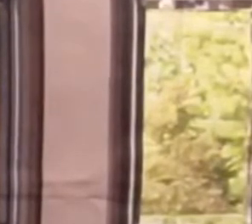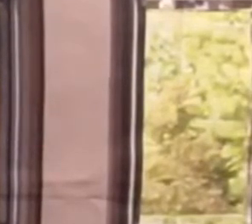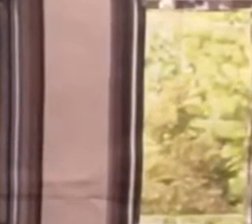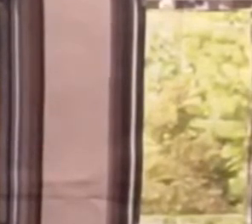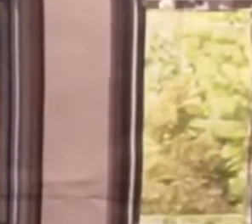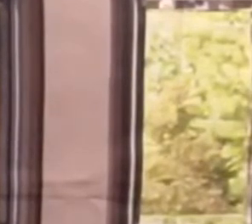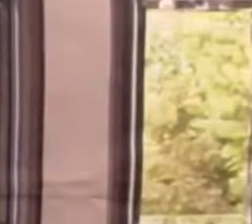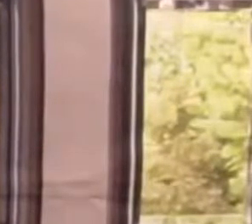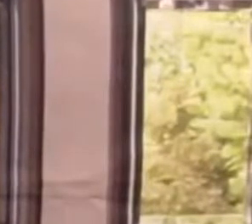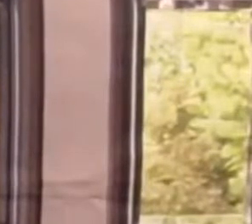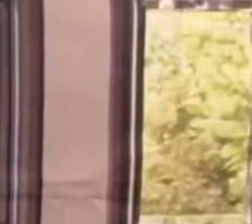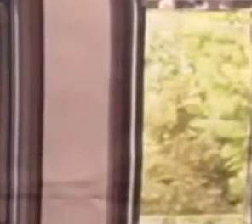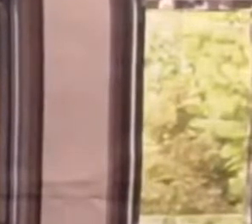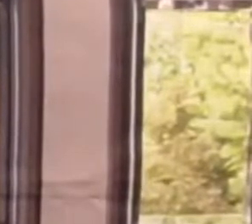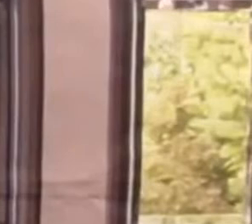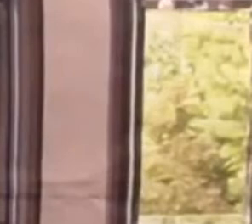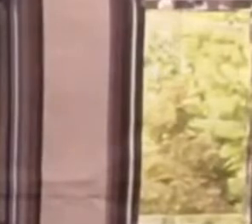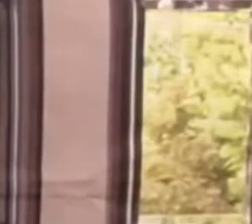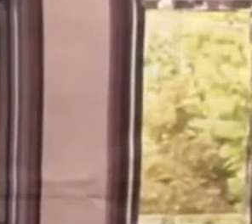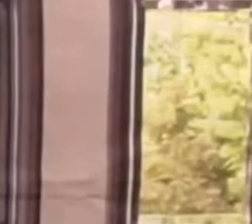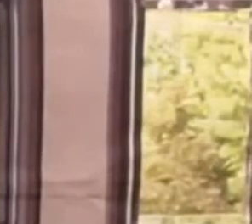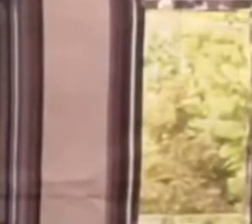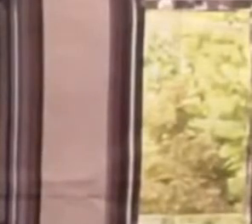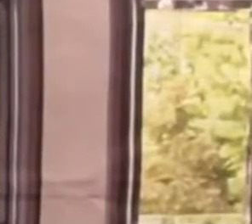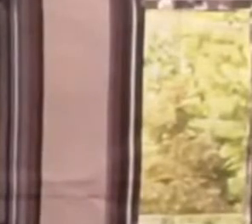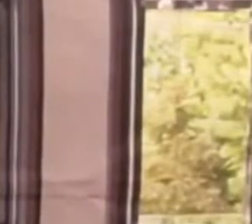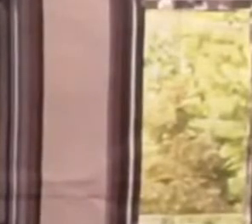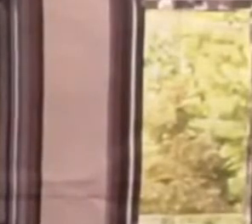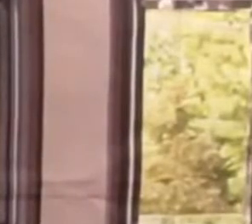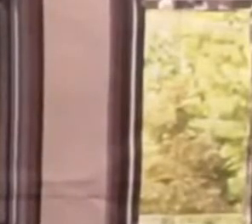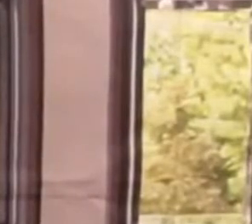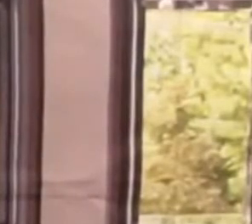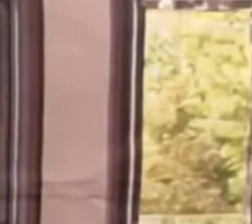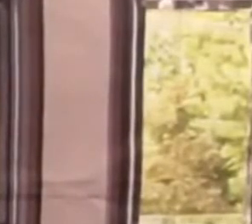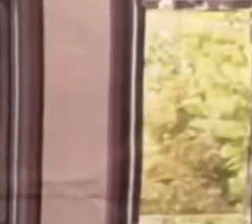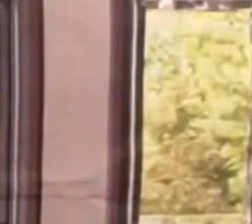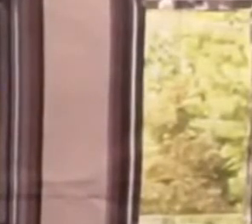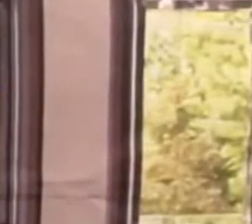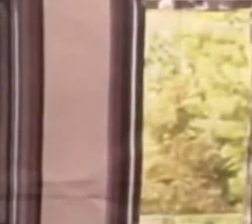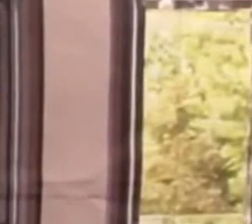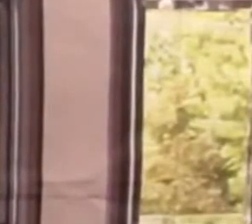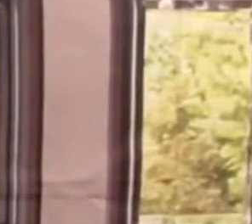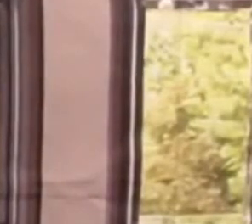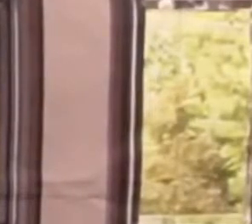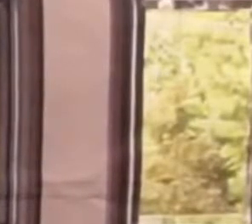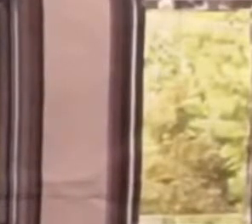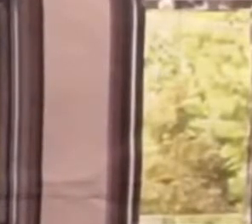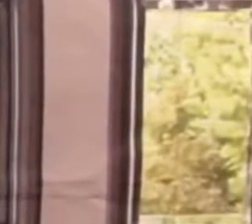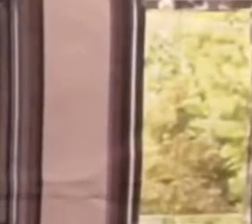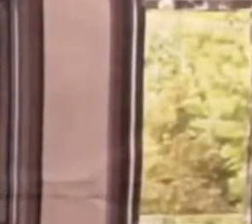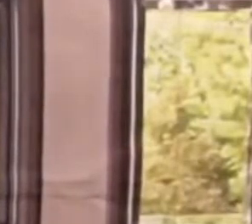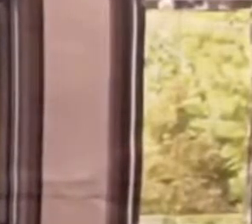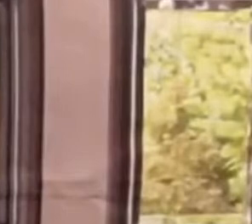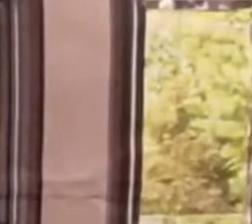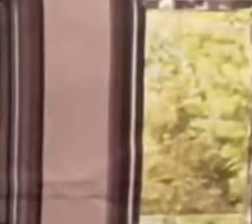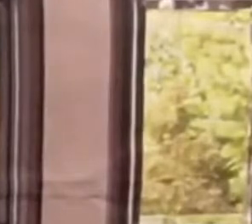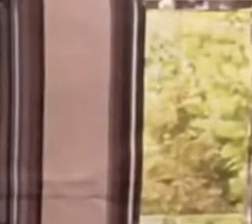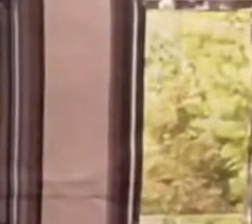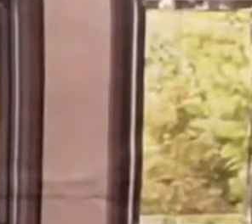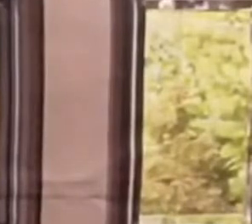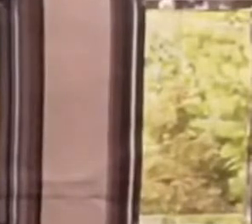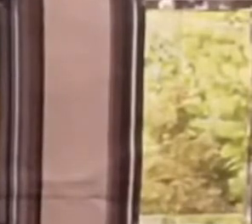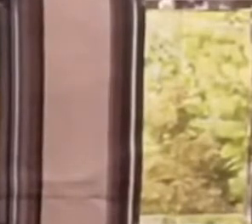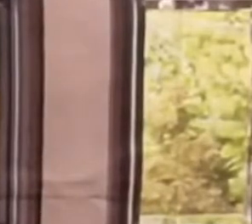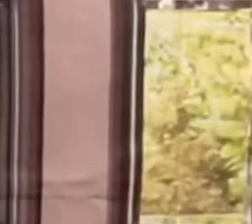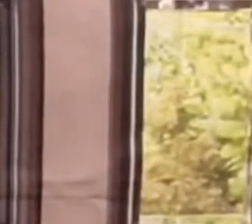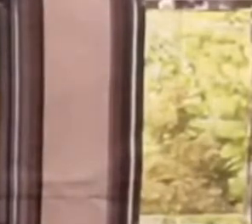her most prized assets came in the form of 3 amazing gifts as she expressed